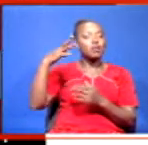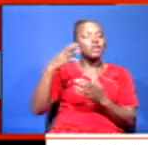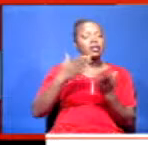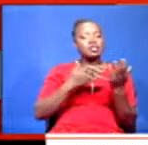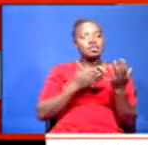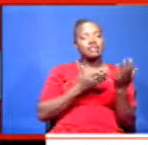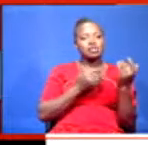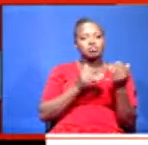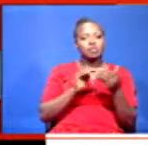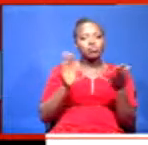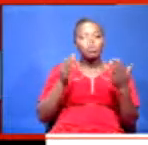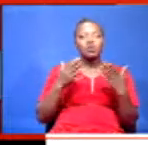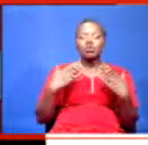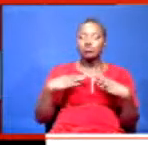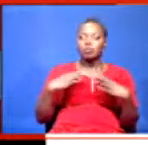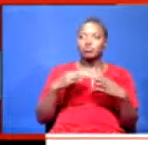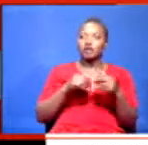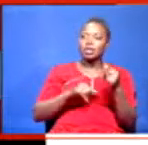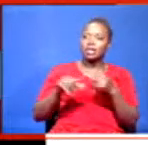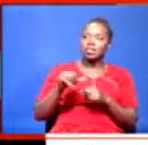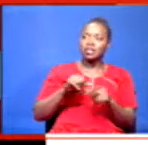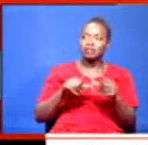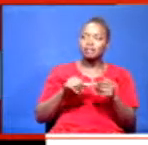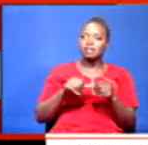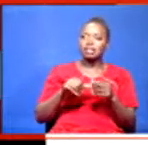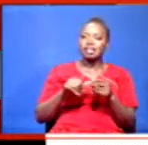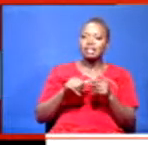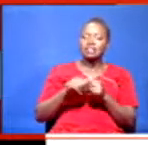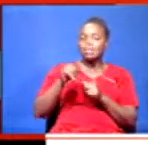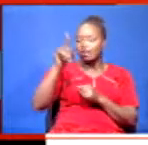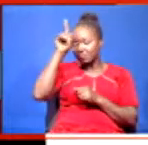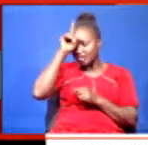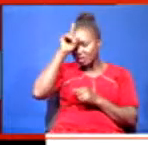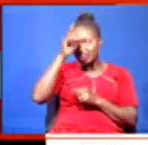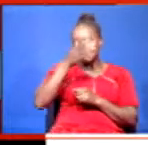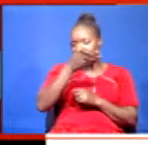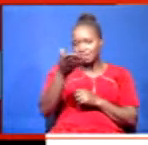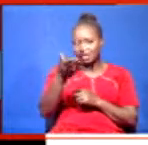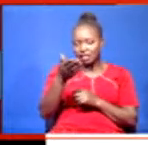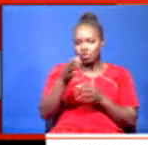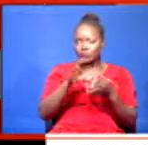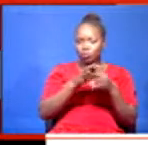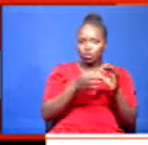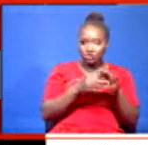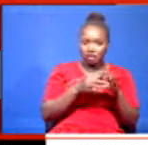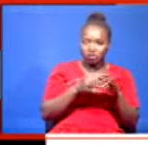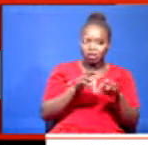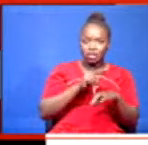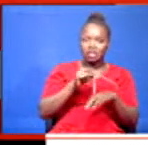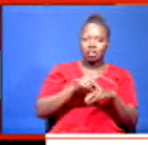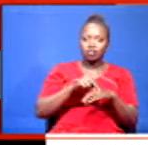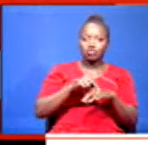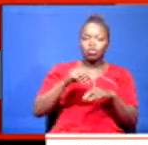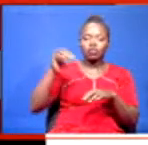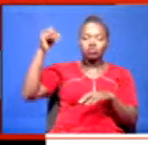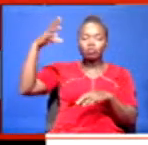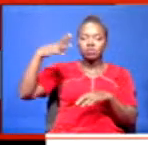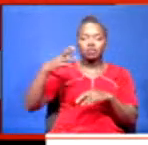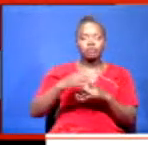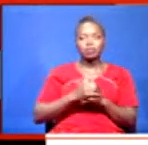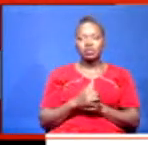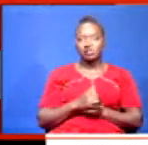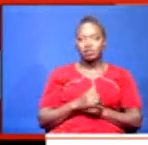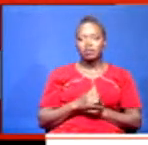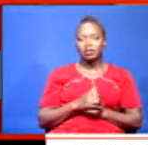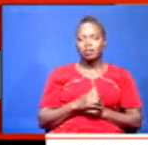using around the far-flung areas of our country, you know, to be connected to the national grid going forward.